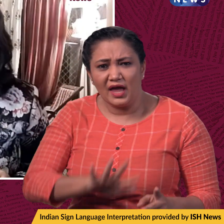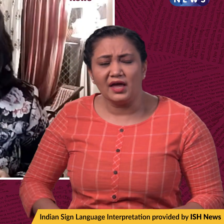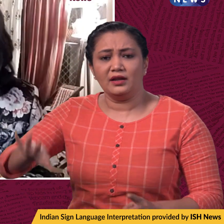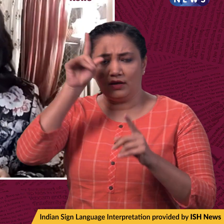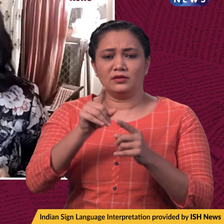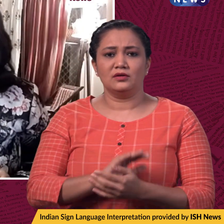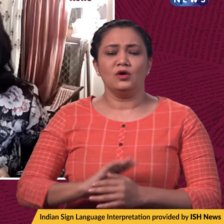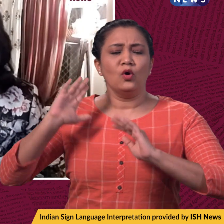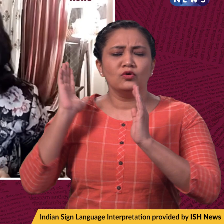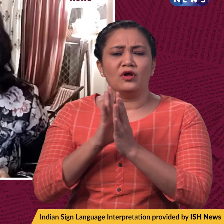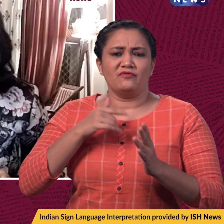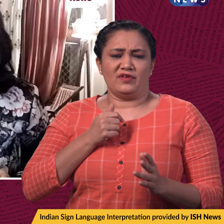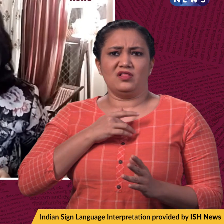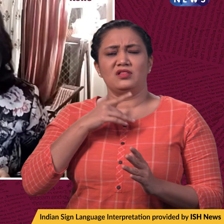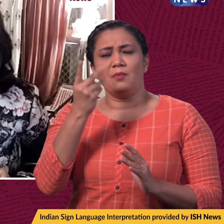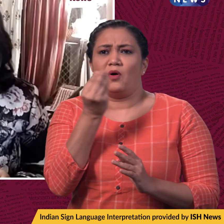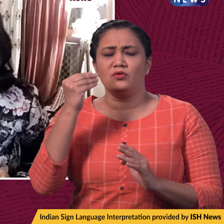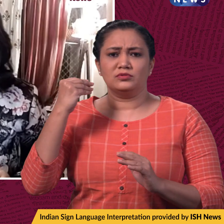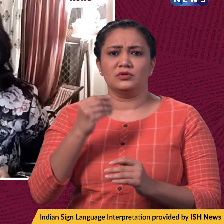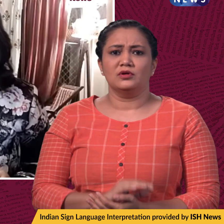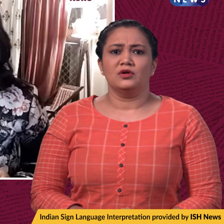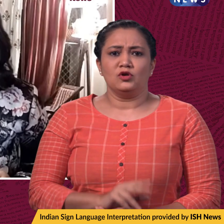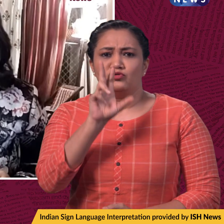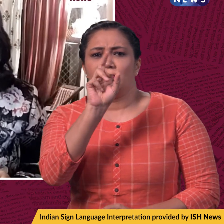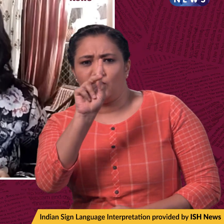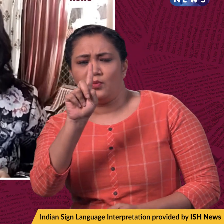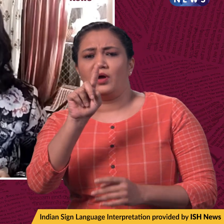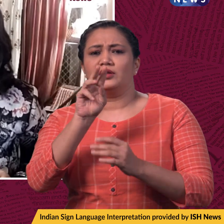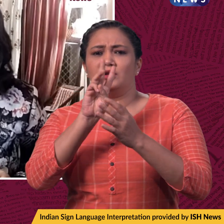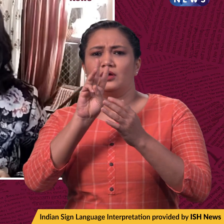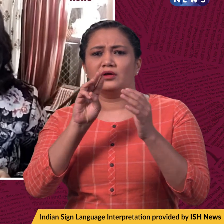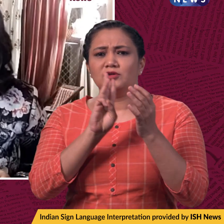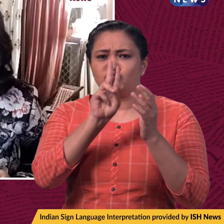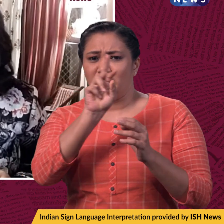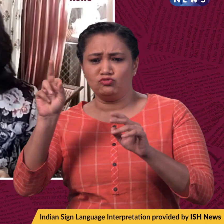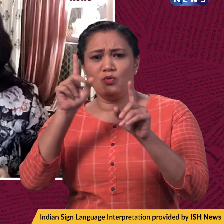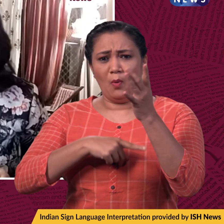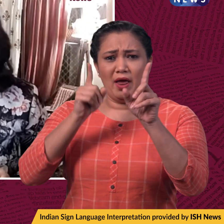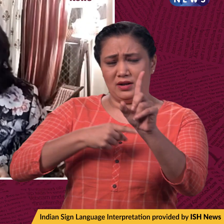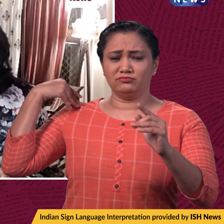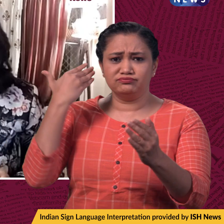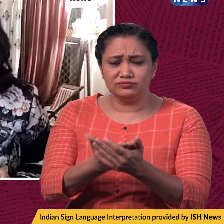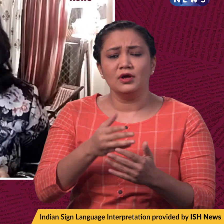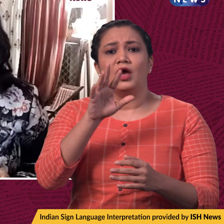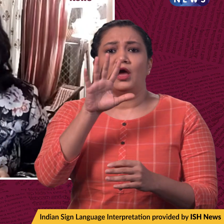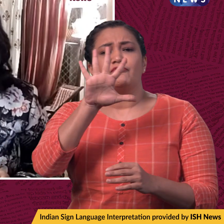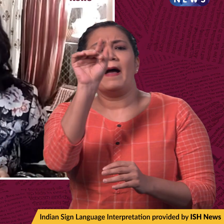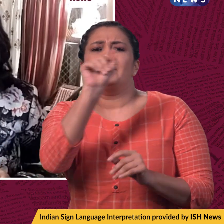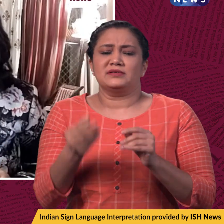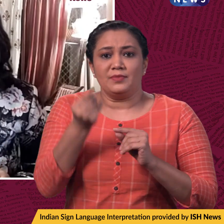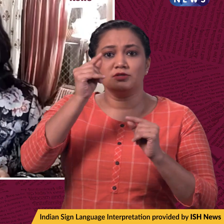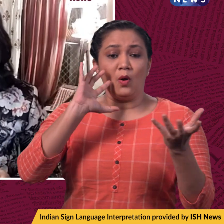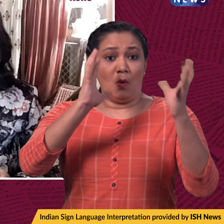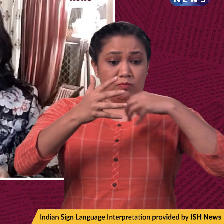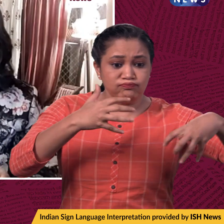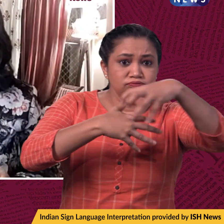in India worked out to be only 5% during April 2021 and March 2022, as against over